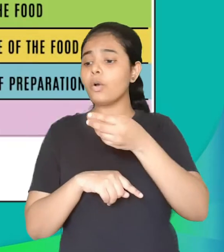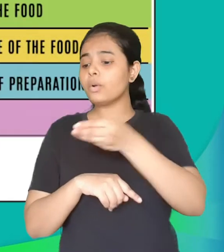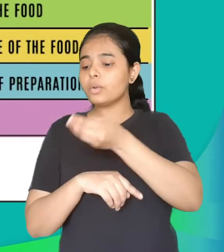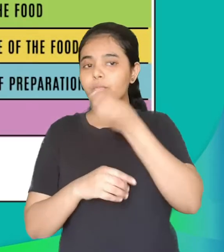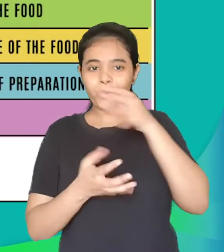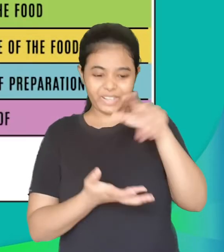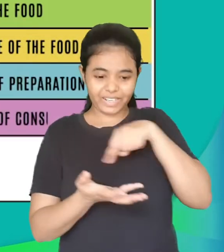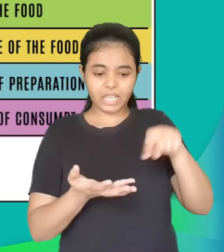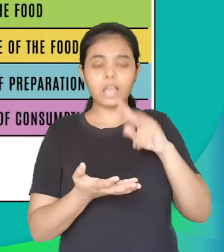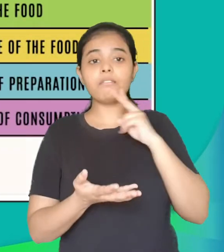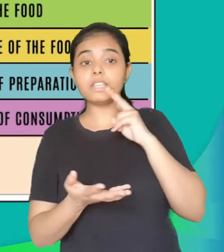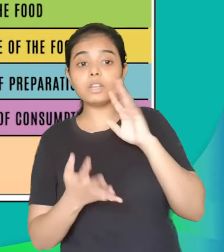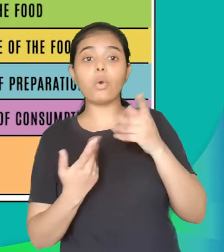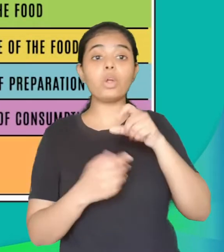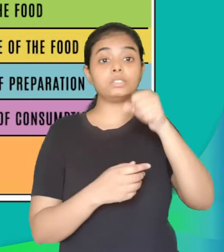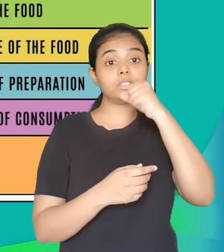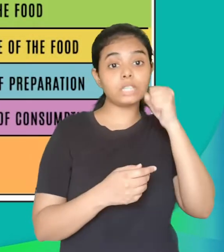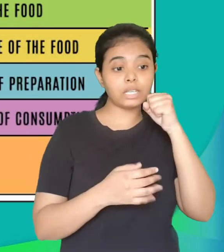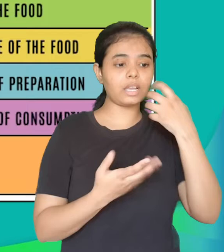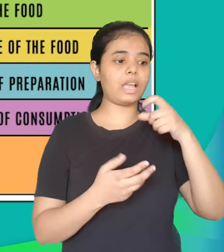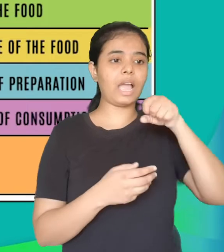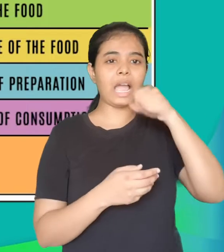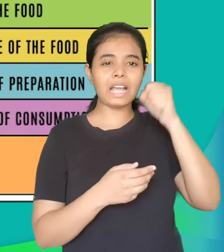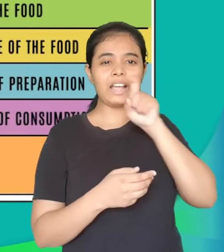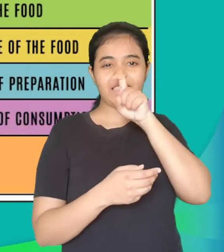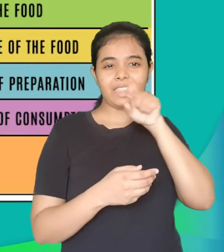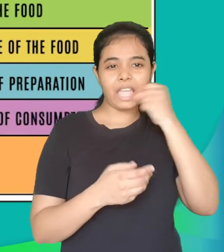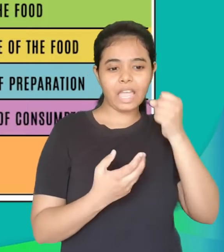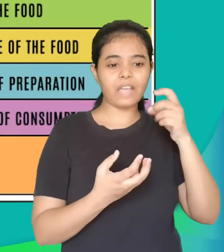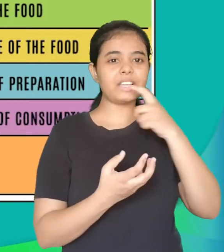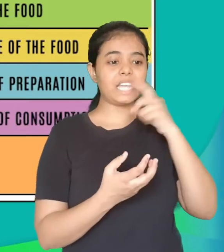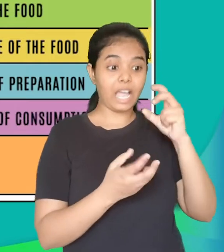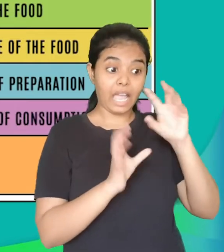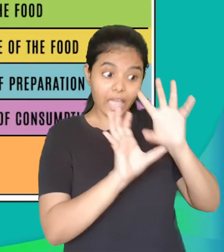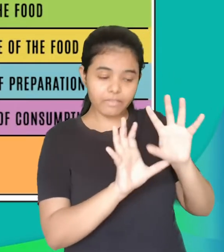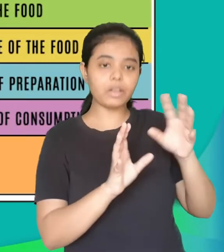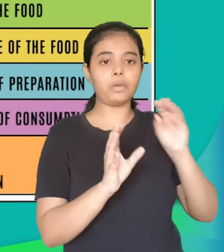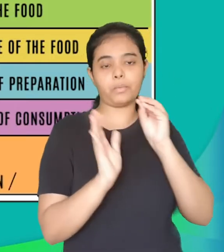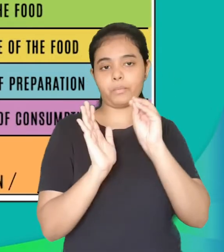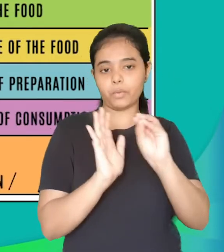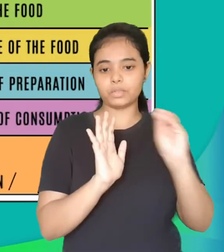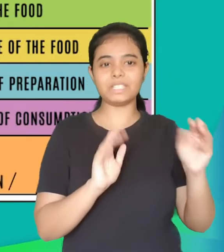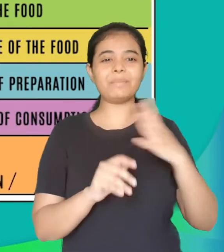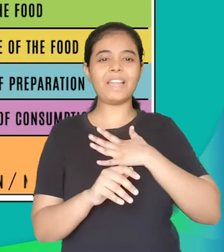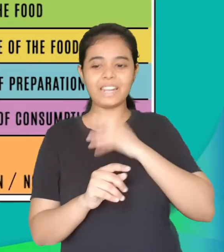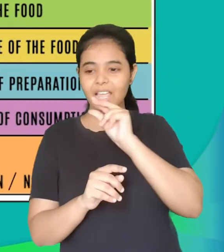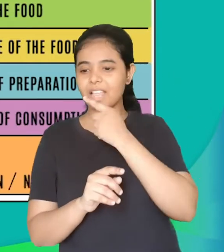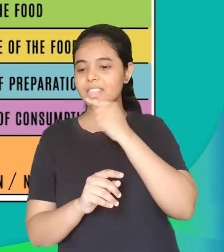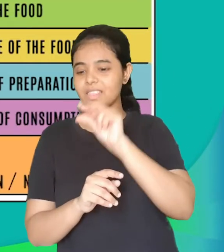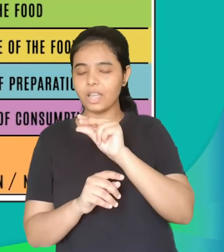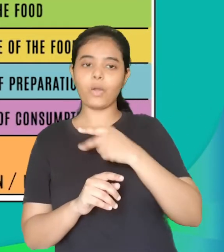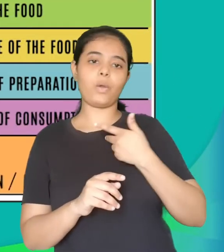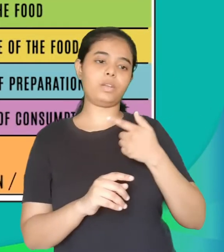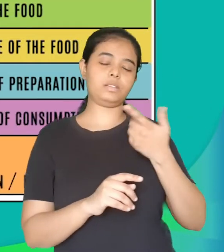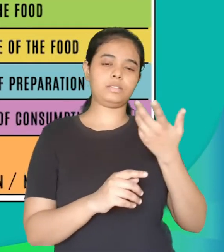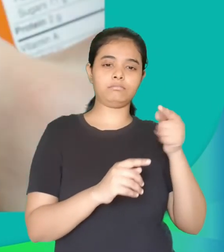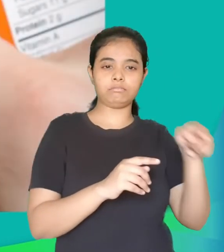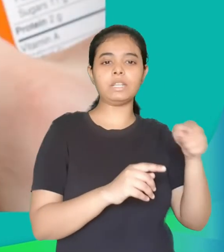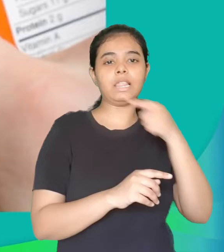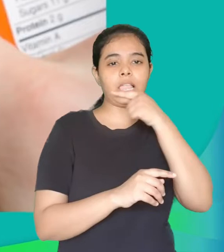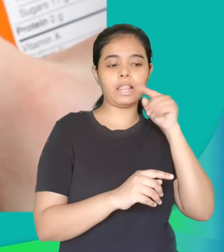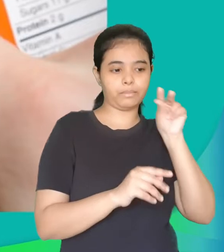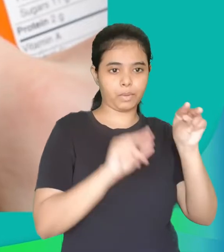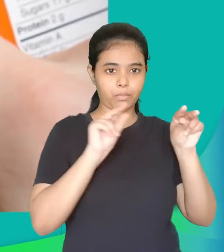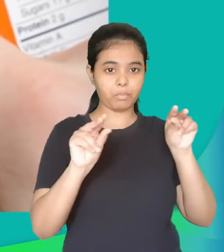and last date of consumption, and also specify whether the food is vegetarian or non-vegetarian.